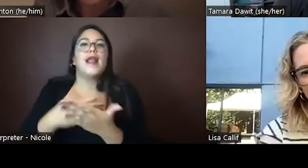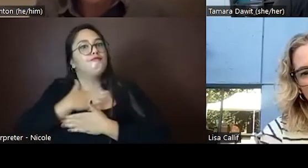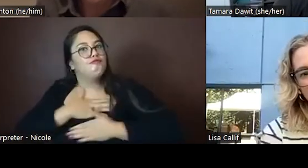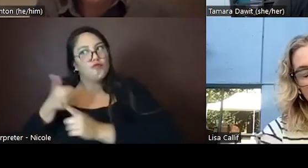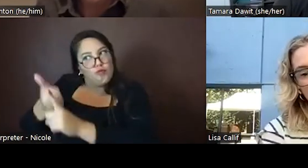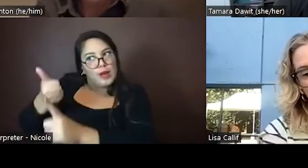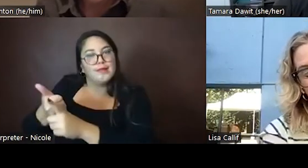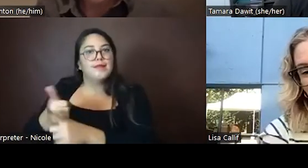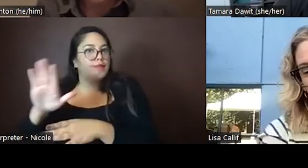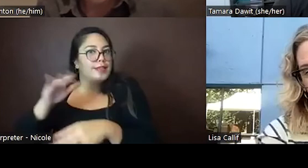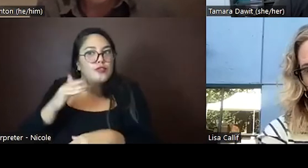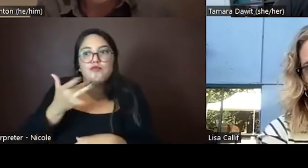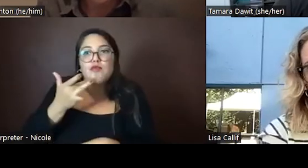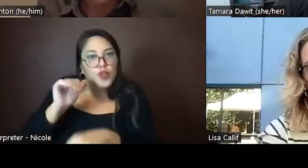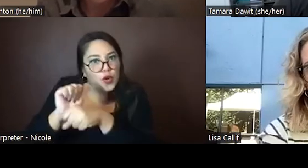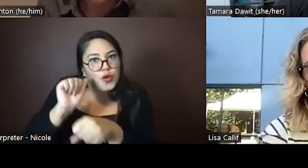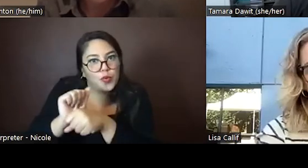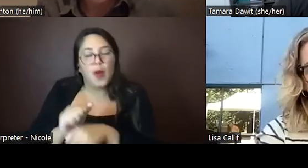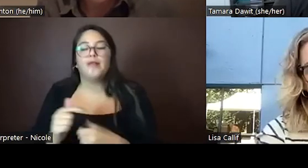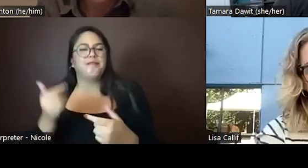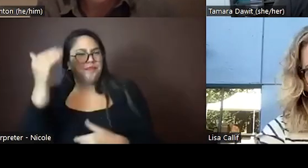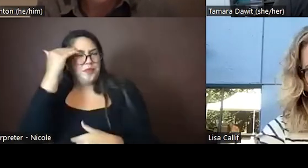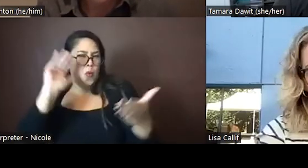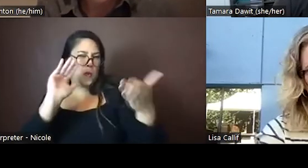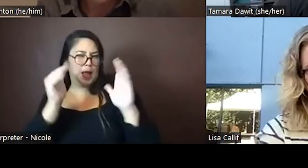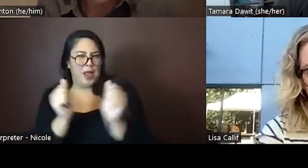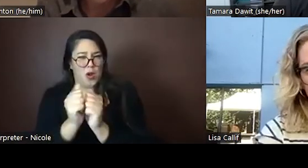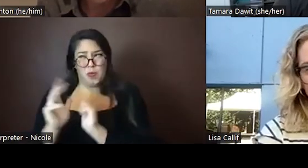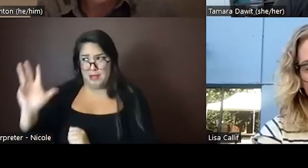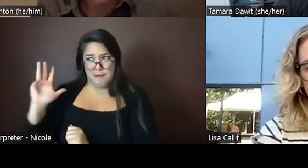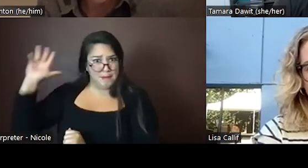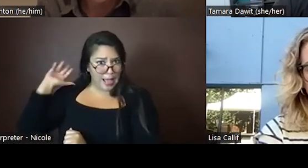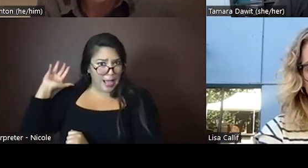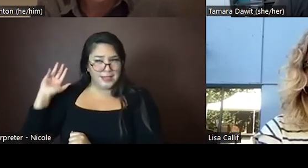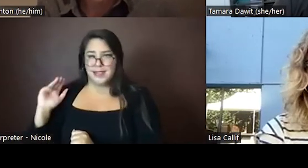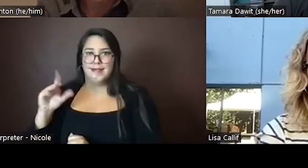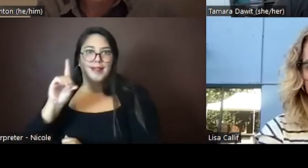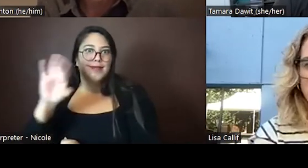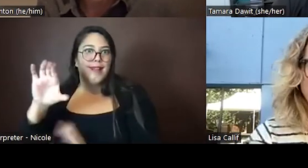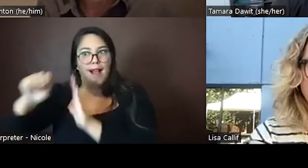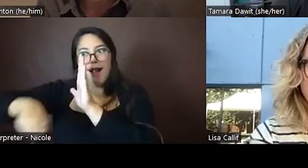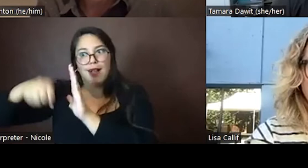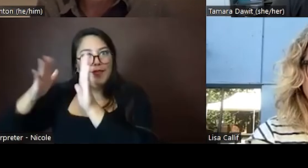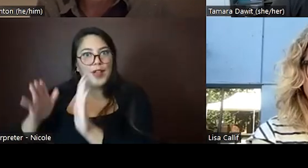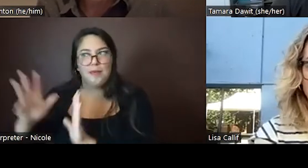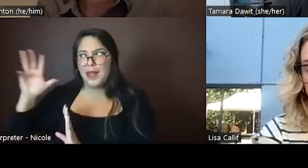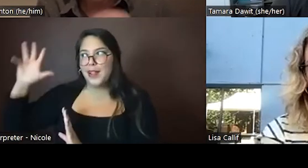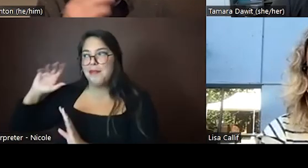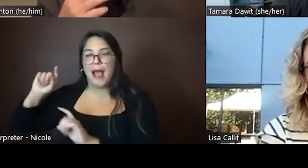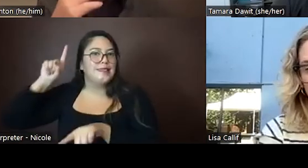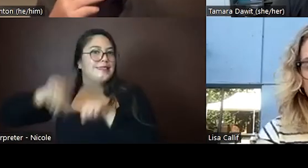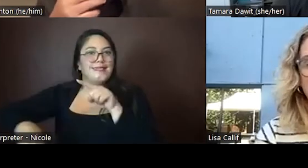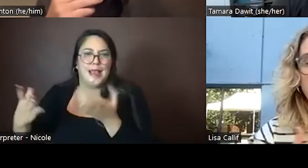know, back in the day, documentary filmmakers didn't make a living off doing documentary films. They would be commercial producers, or they'd